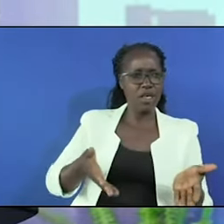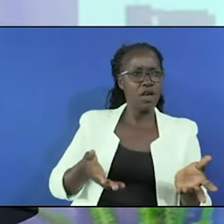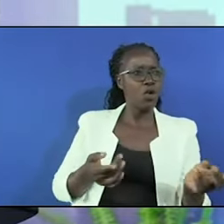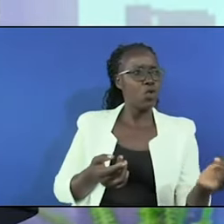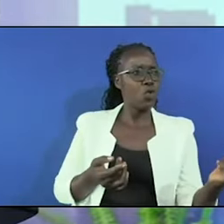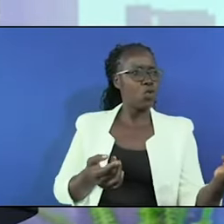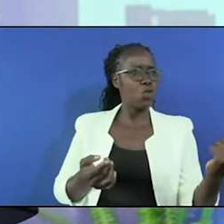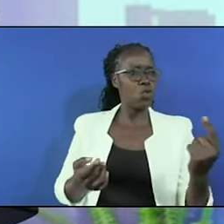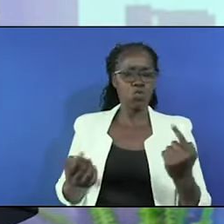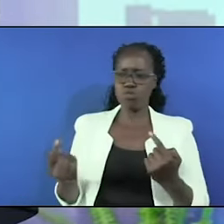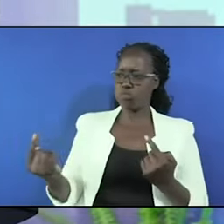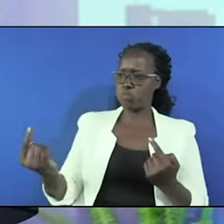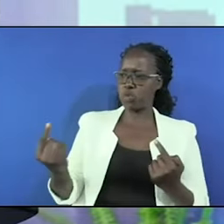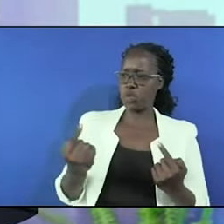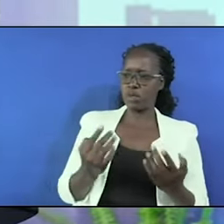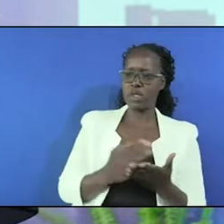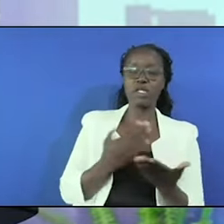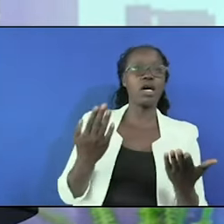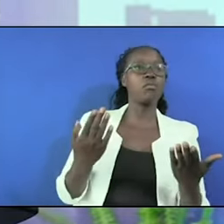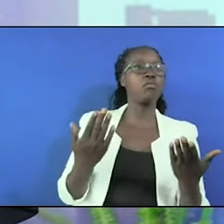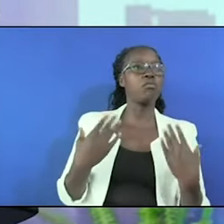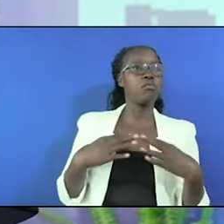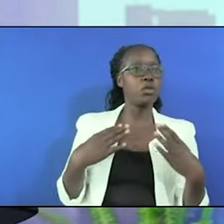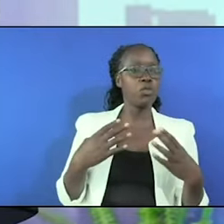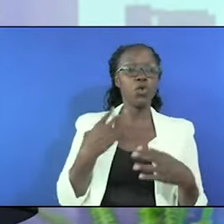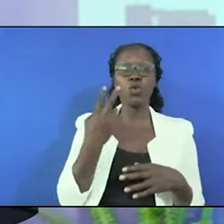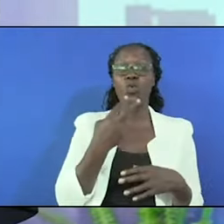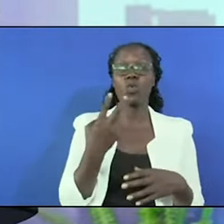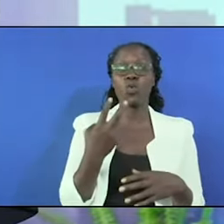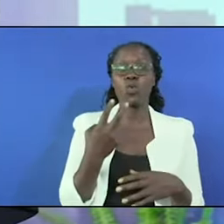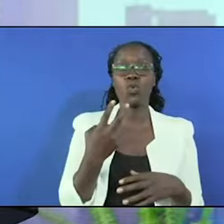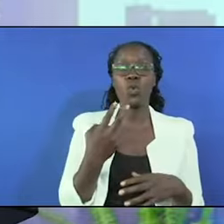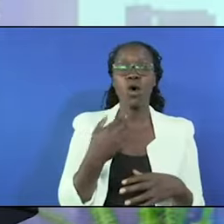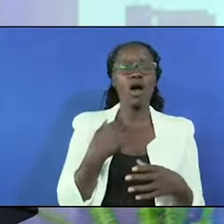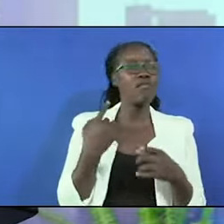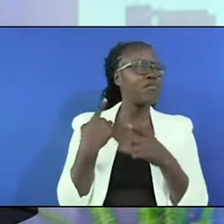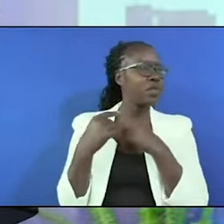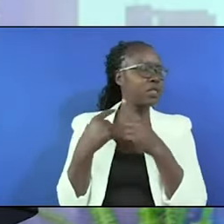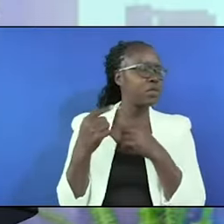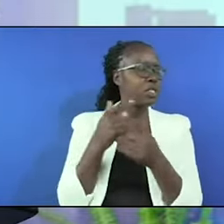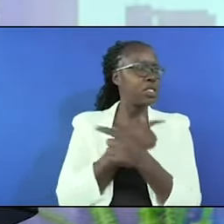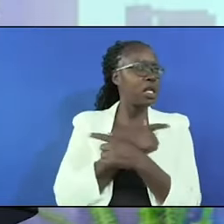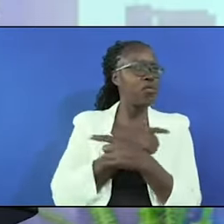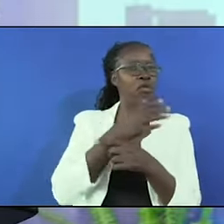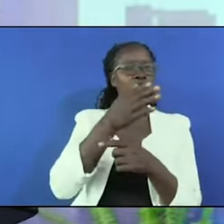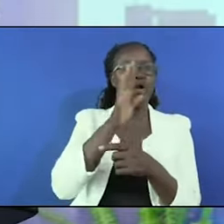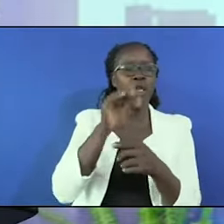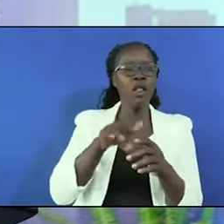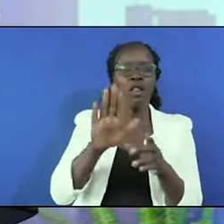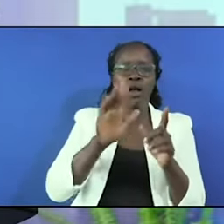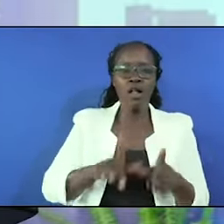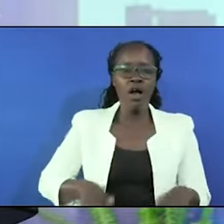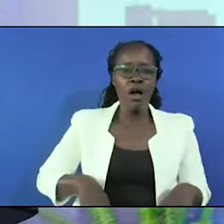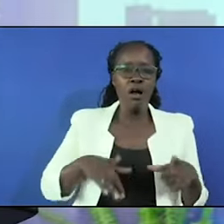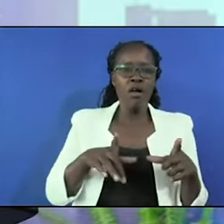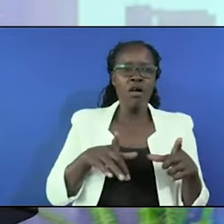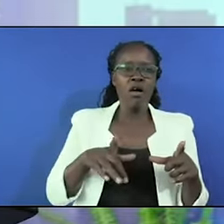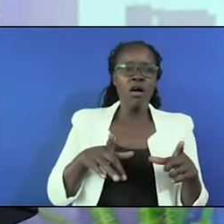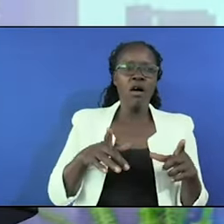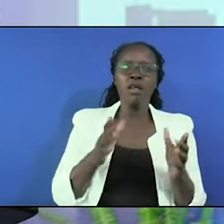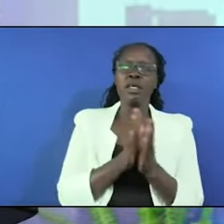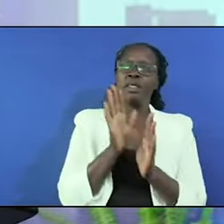to discover that some people who have experienced the love of God in their lives,